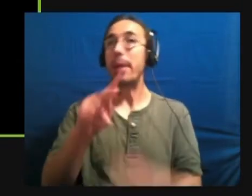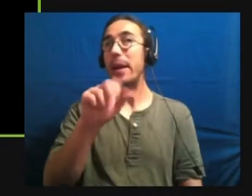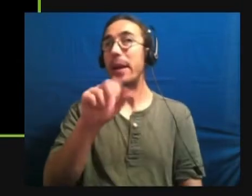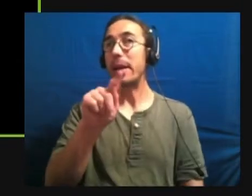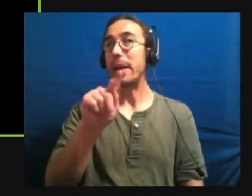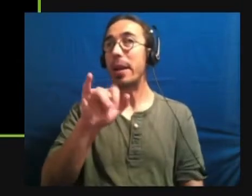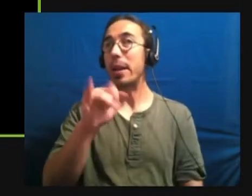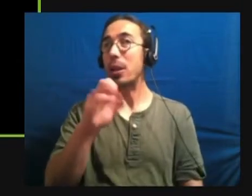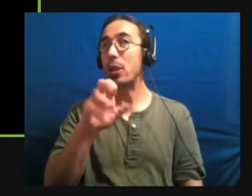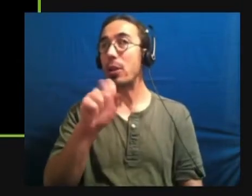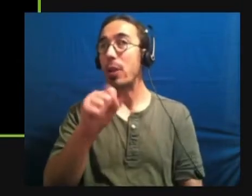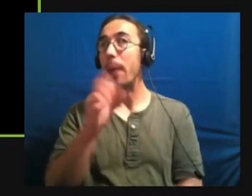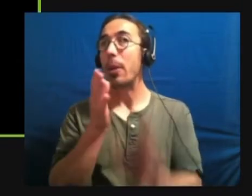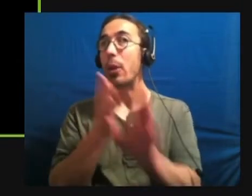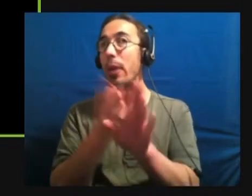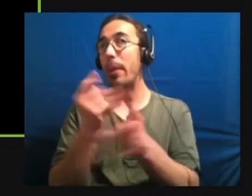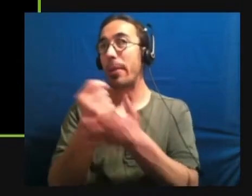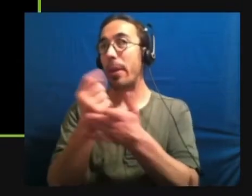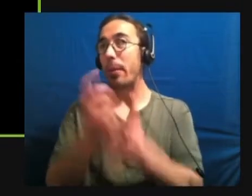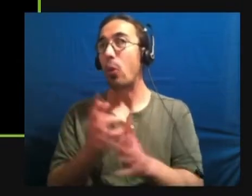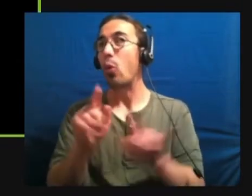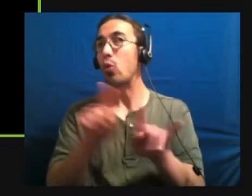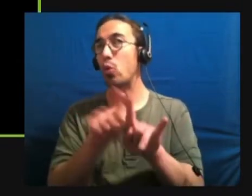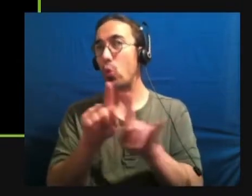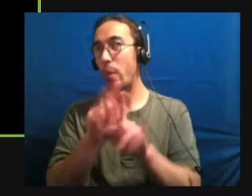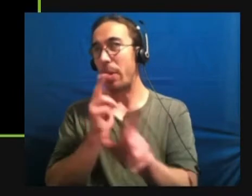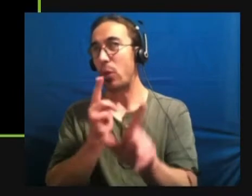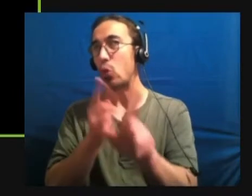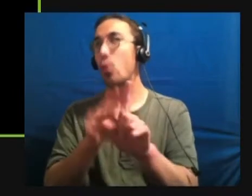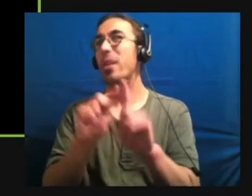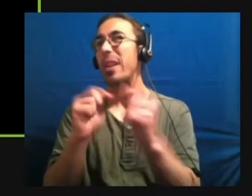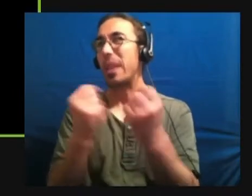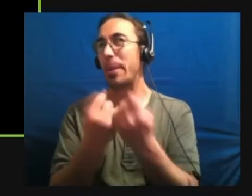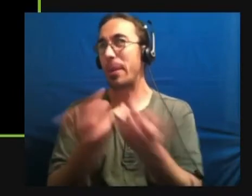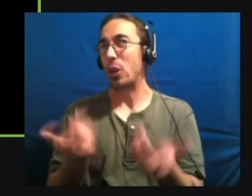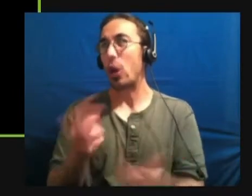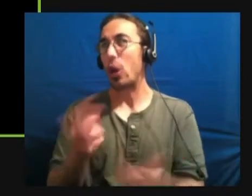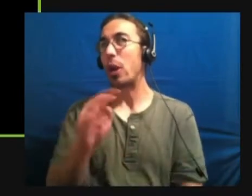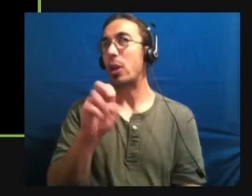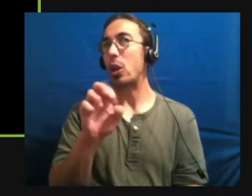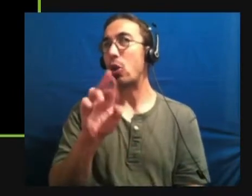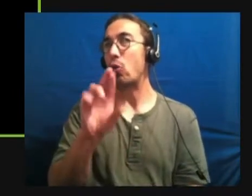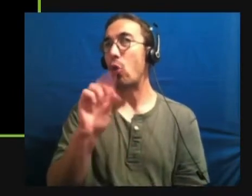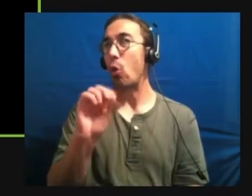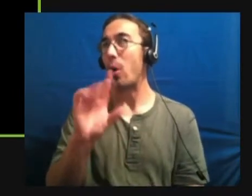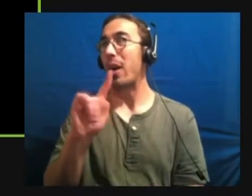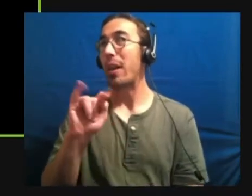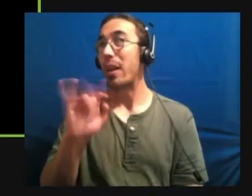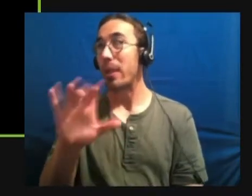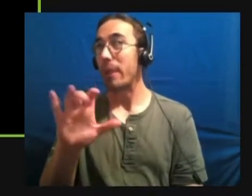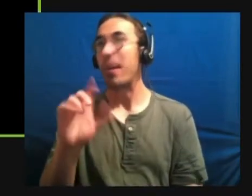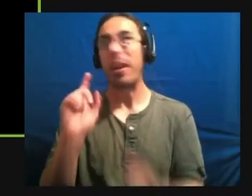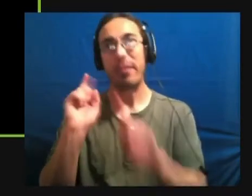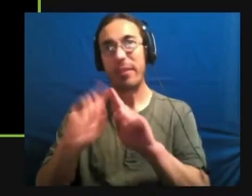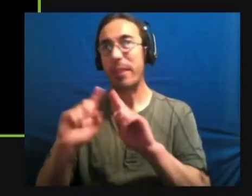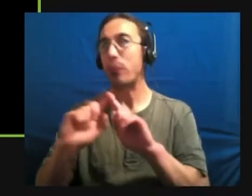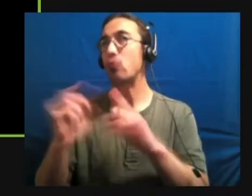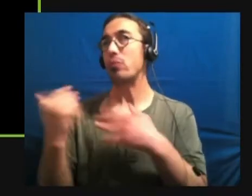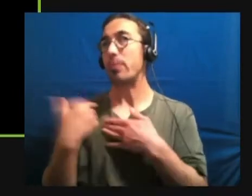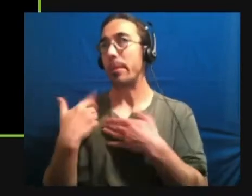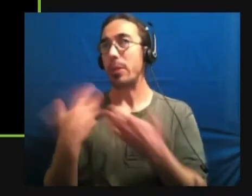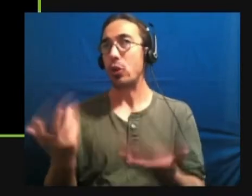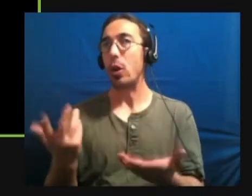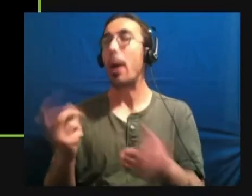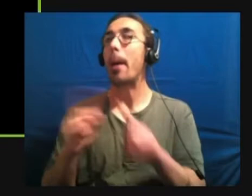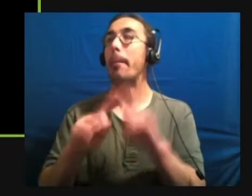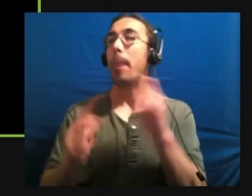psychotherapist, and I'm also a member of the team at Neuroclastic, where I do a range of things, but perhaps the thing that people most